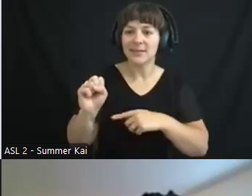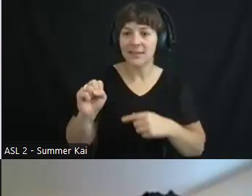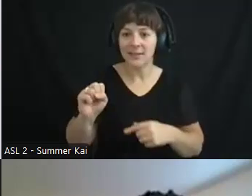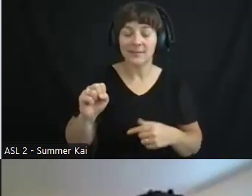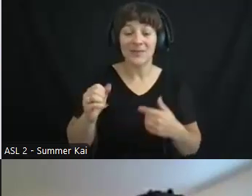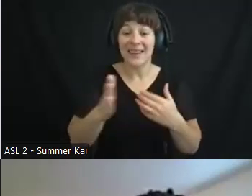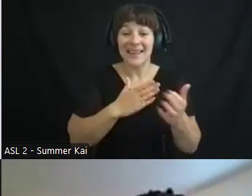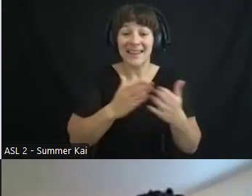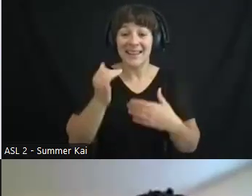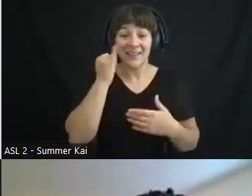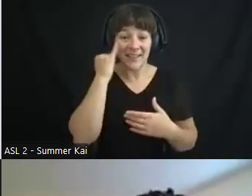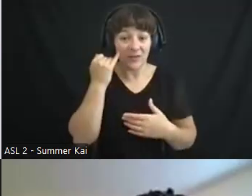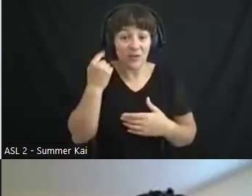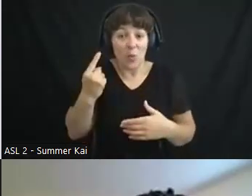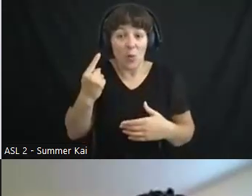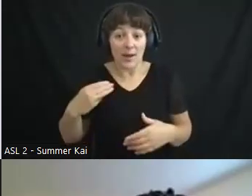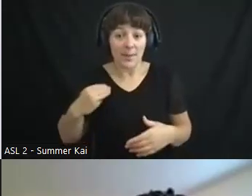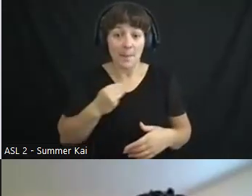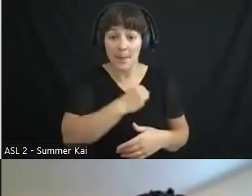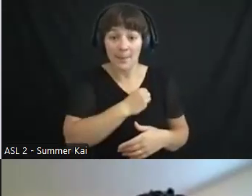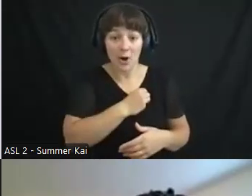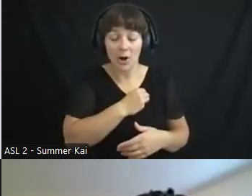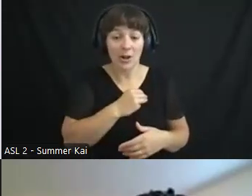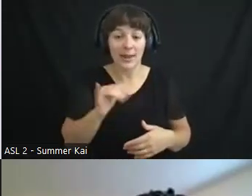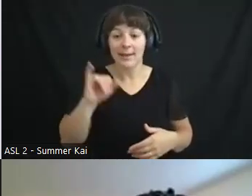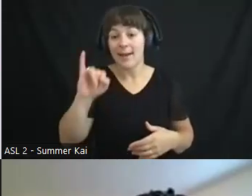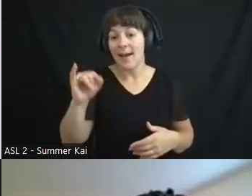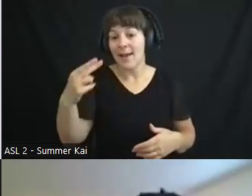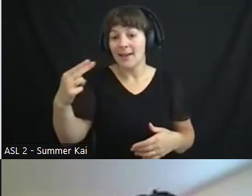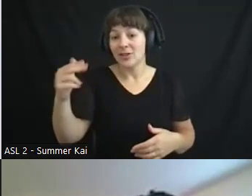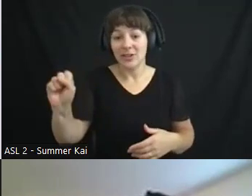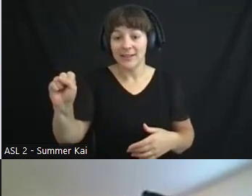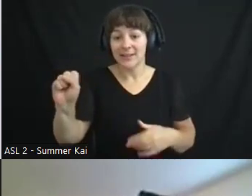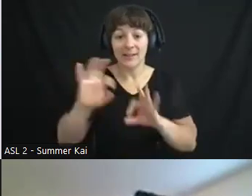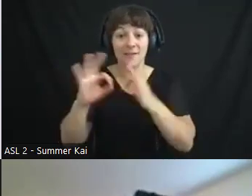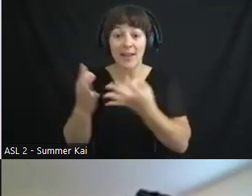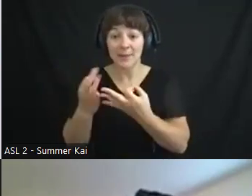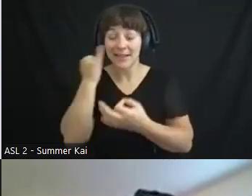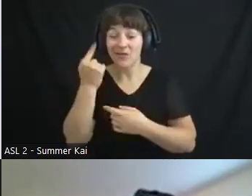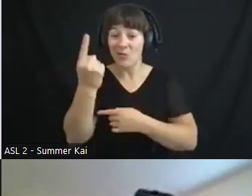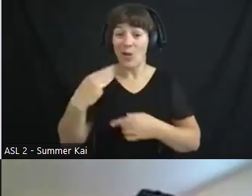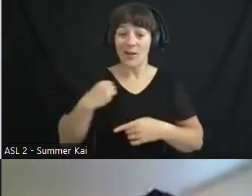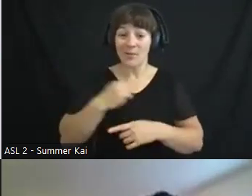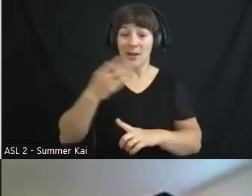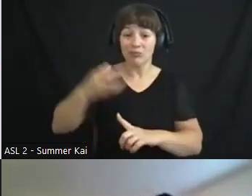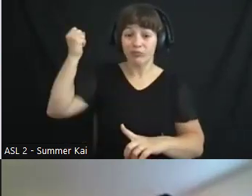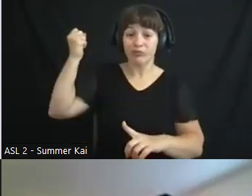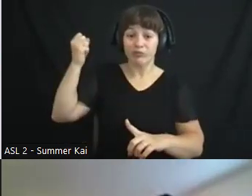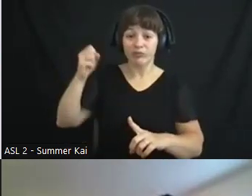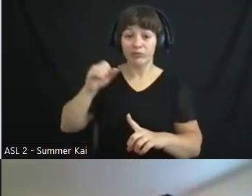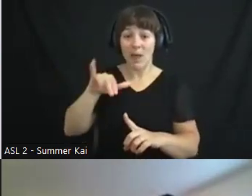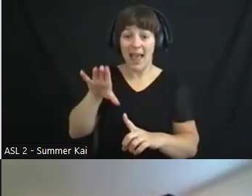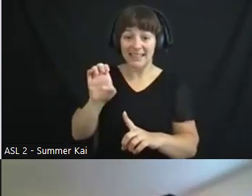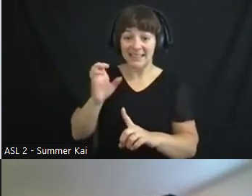Even if one member of let's say an IHSS family has been taken away by ICE,